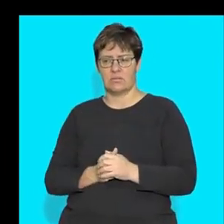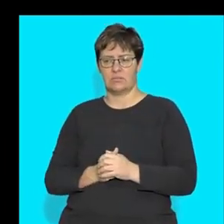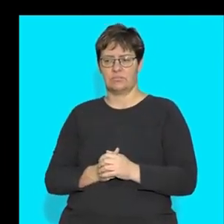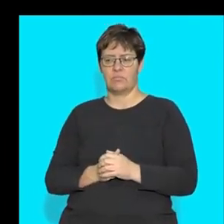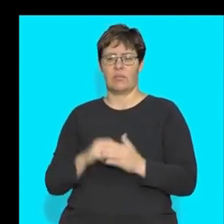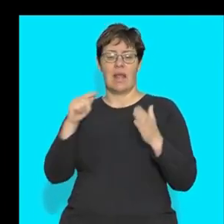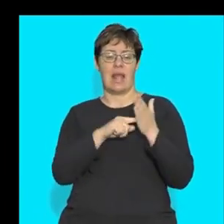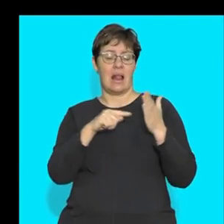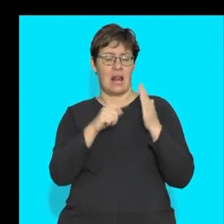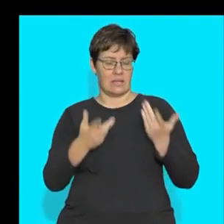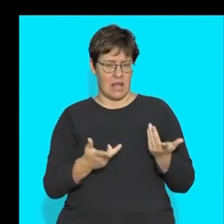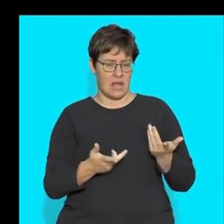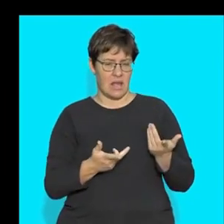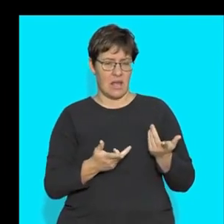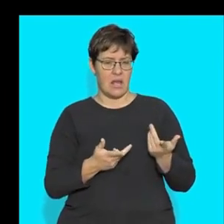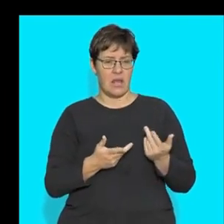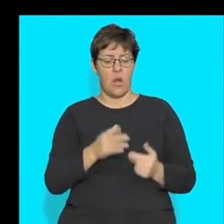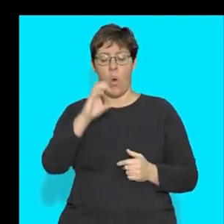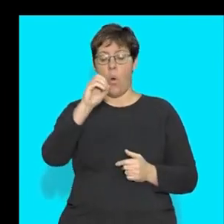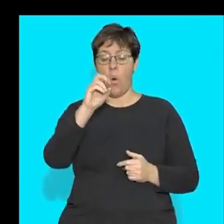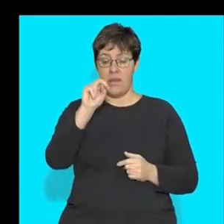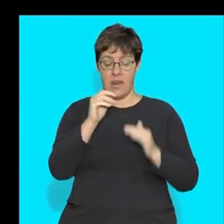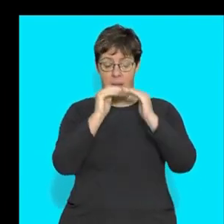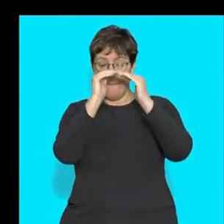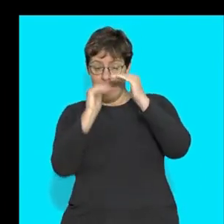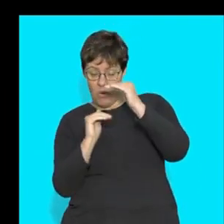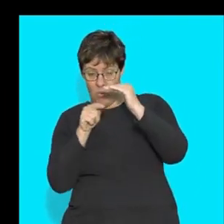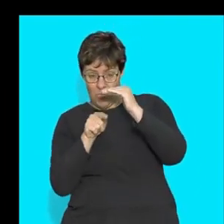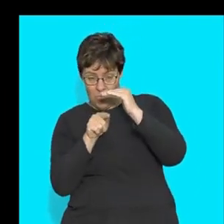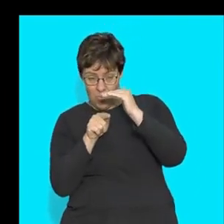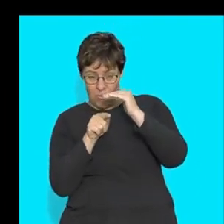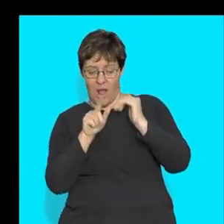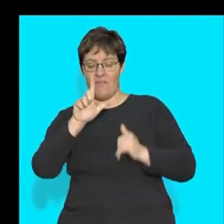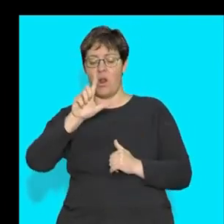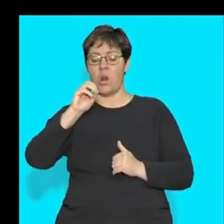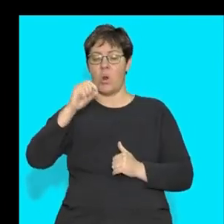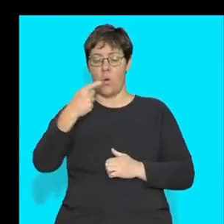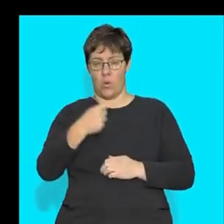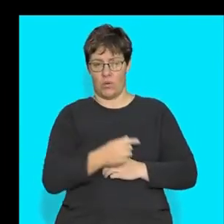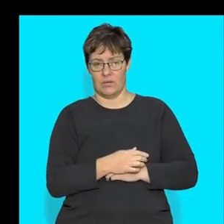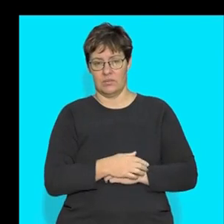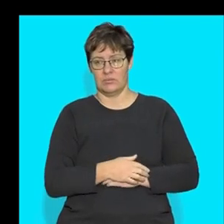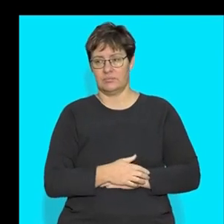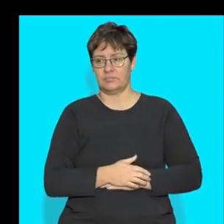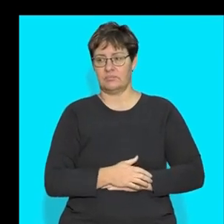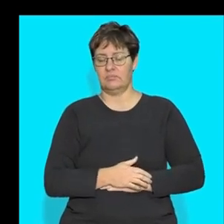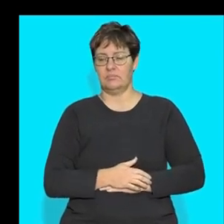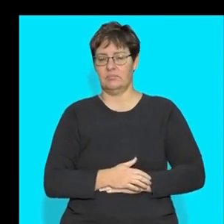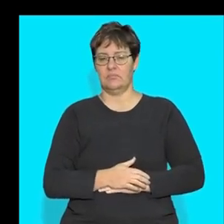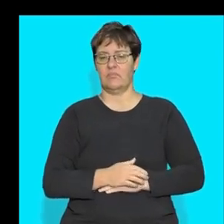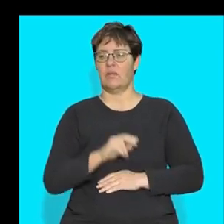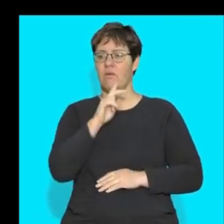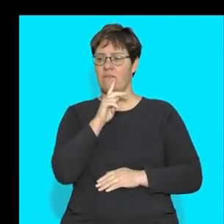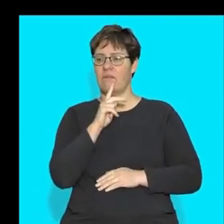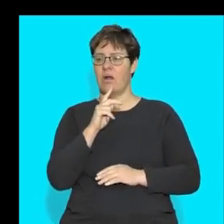a calculator, just below the on button, you will see that there will be a log that's written log with